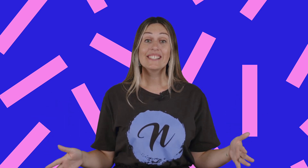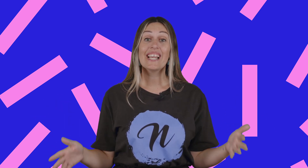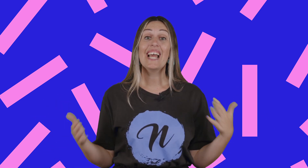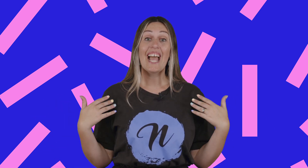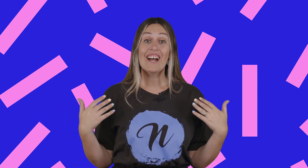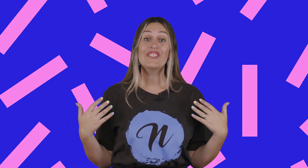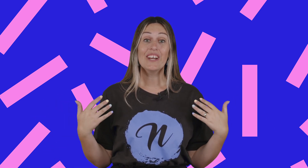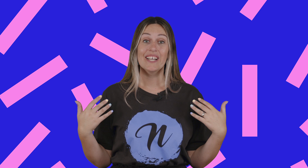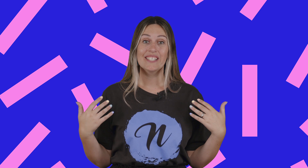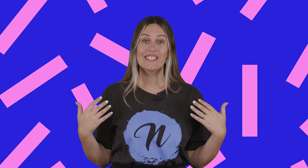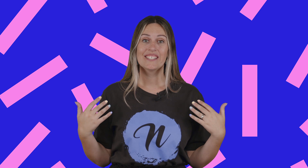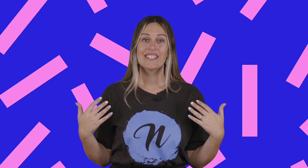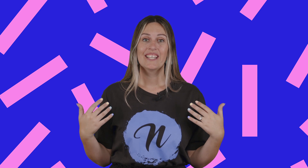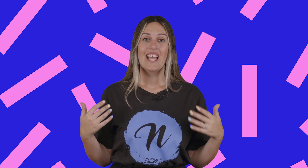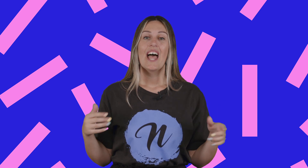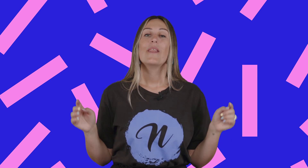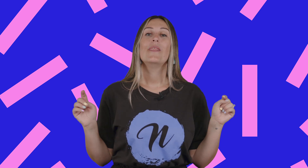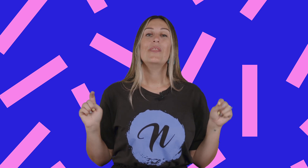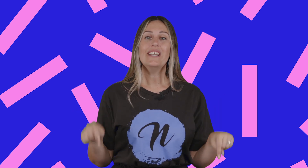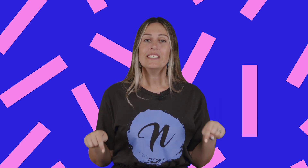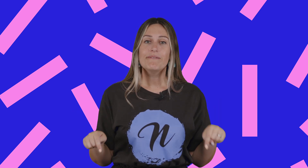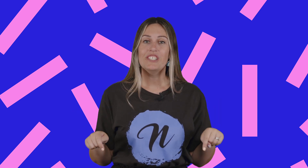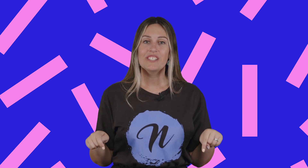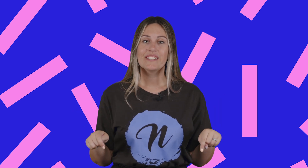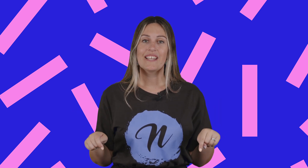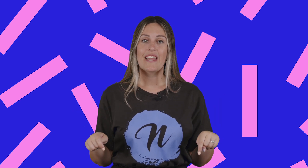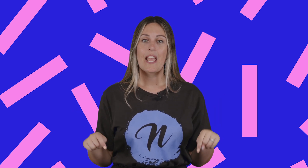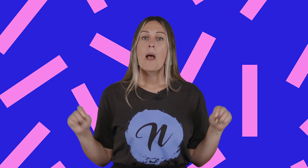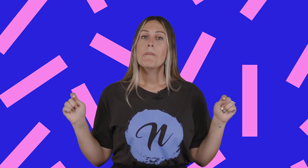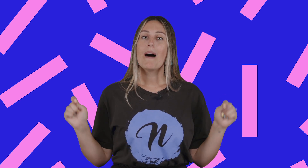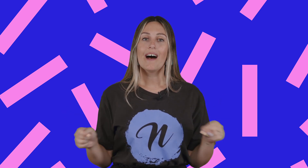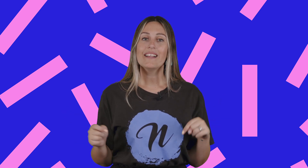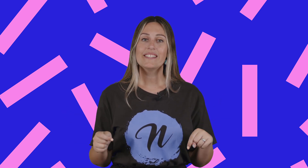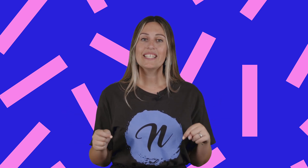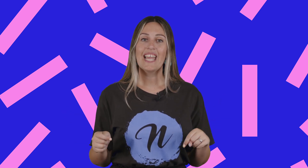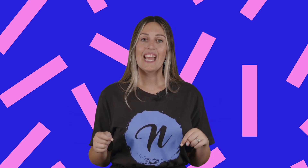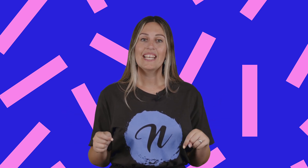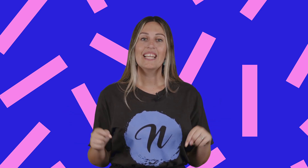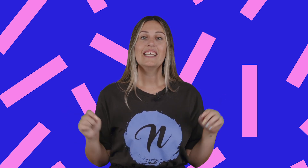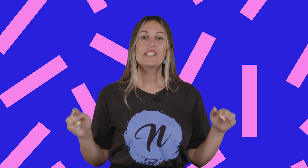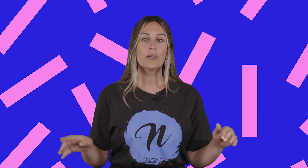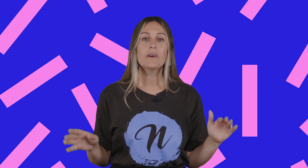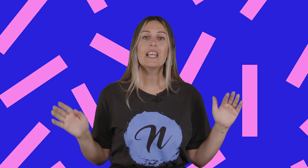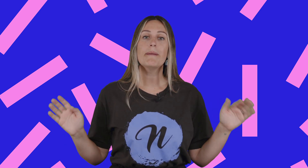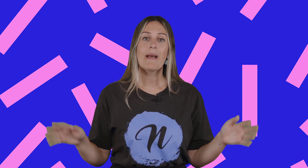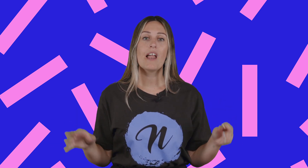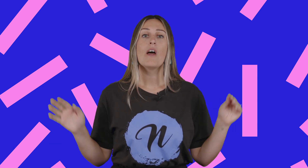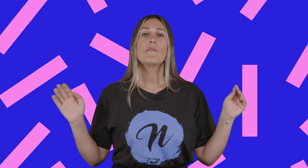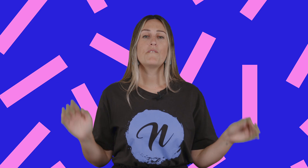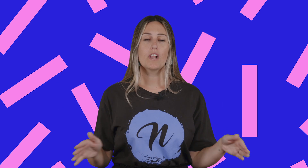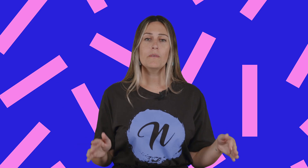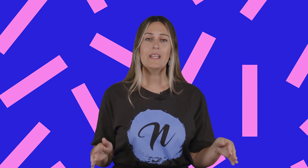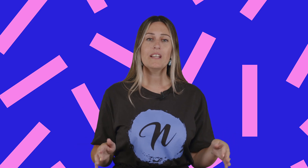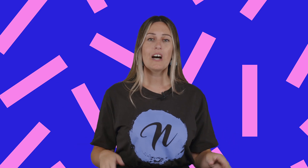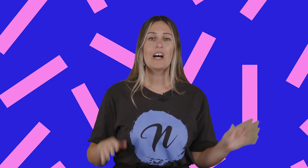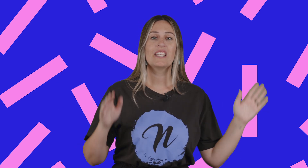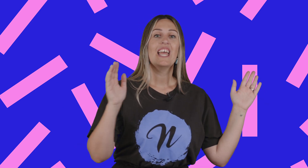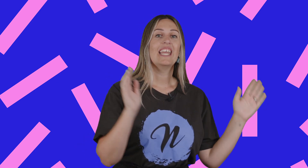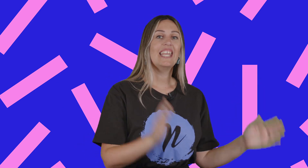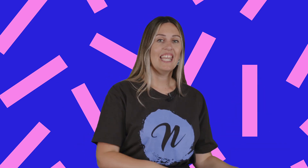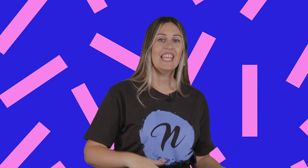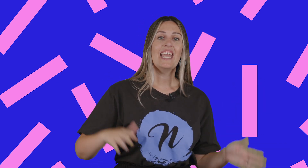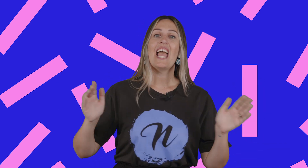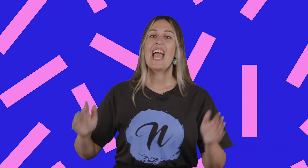for us and our church. This Vision Sunday, Pastor Ken is talking about following